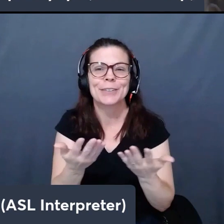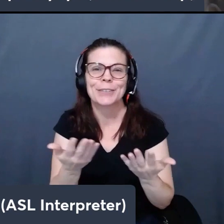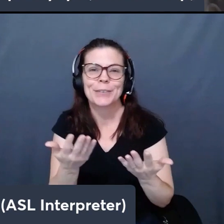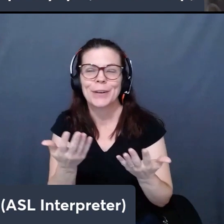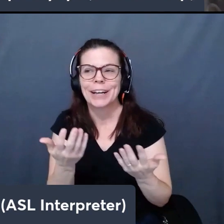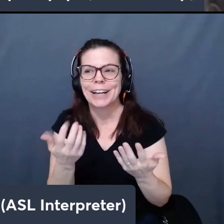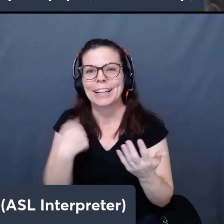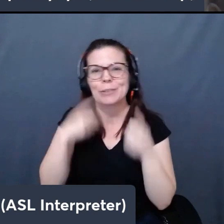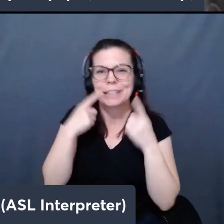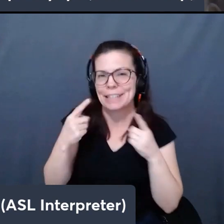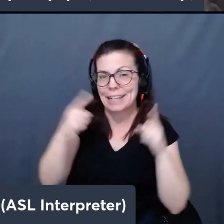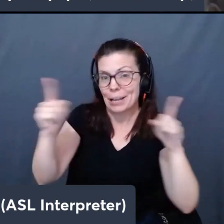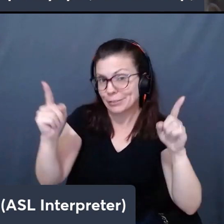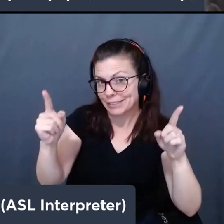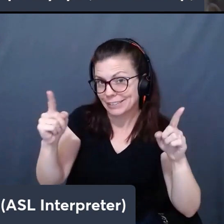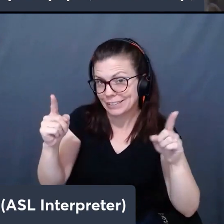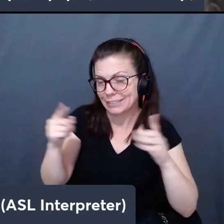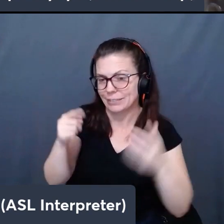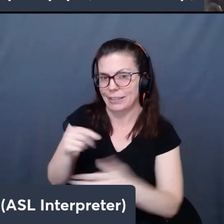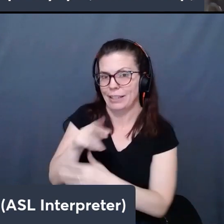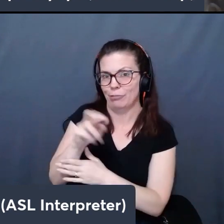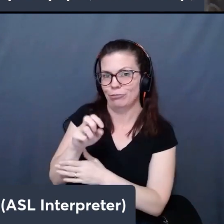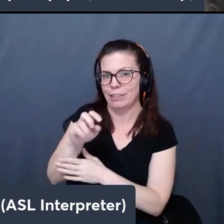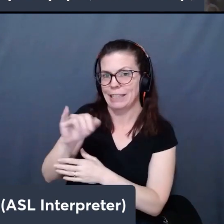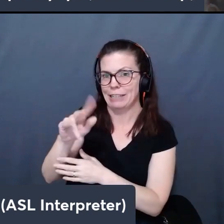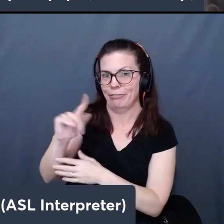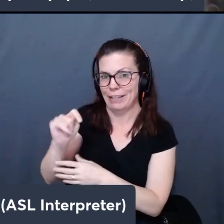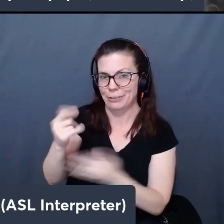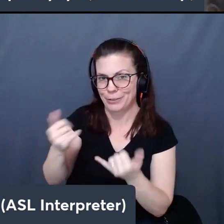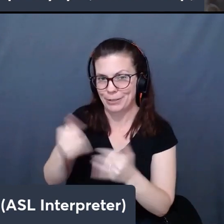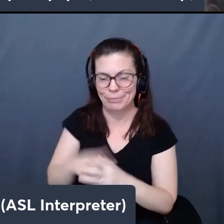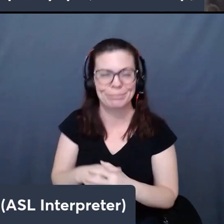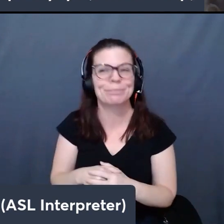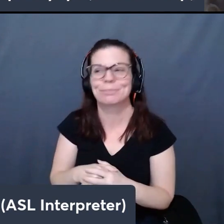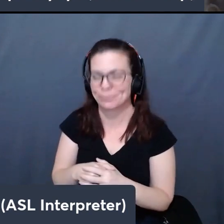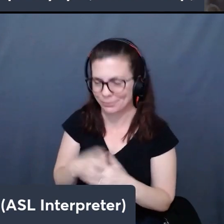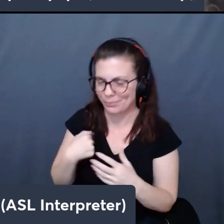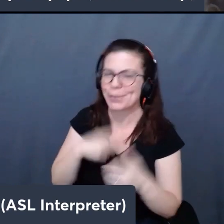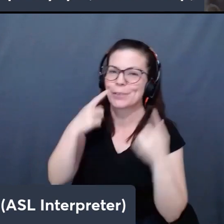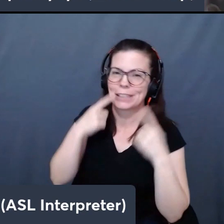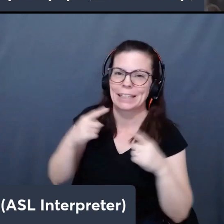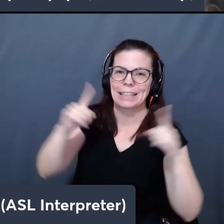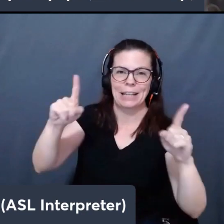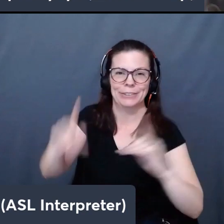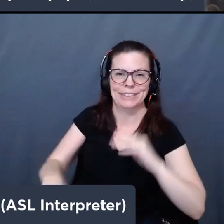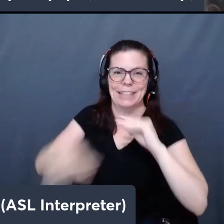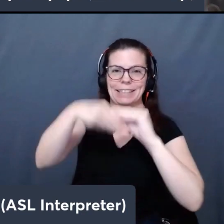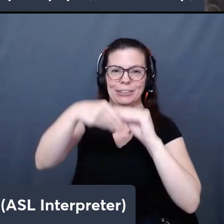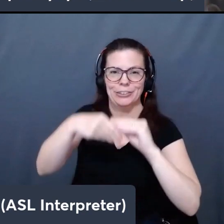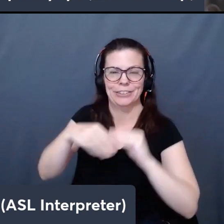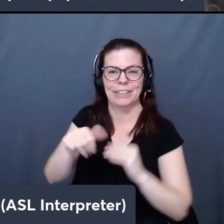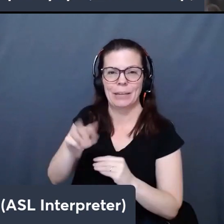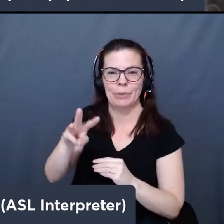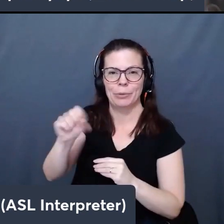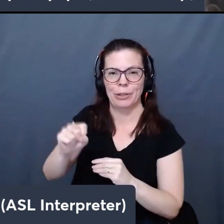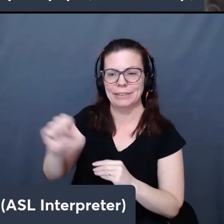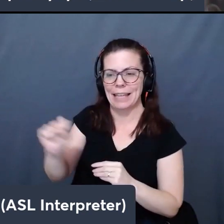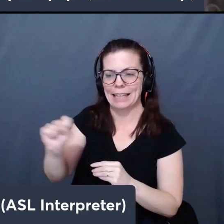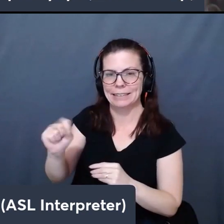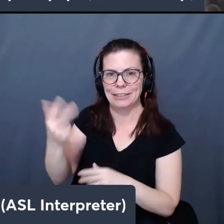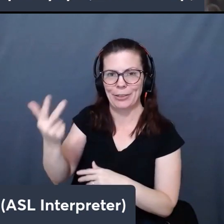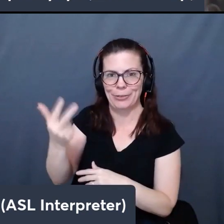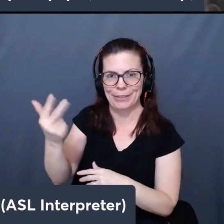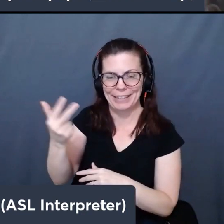What are we announcing here at reInvent? Yeah, so we are announcing the addition of Amazon S3 to the set